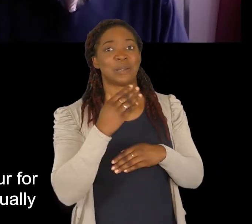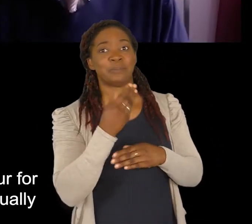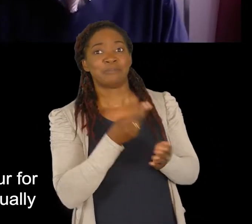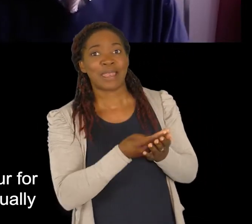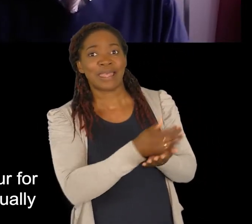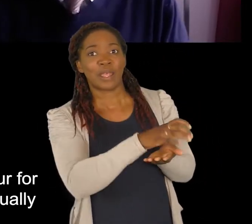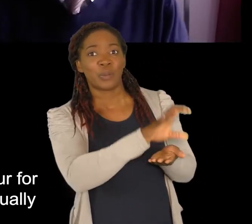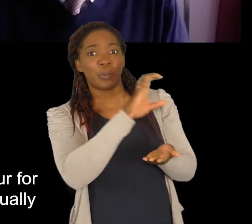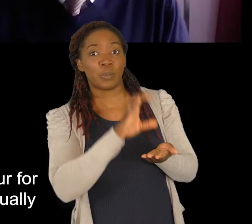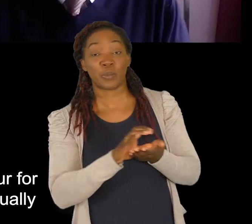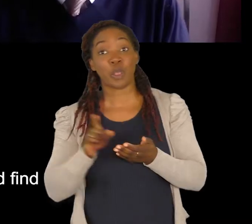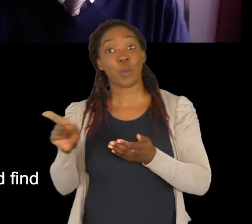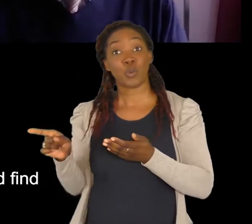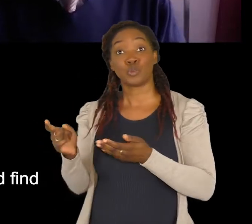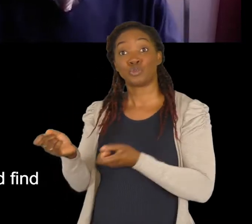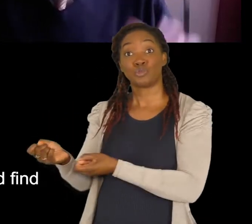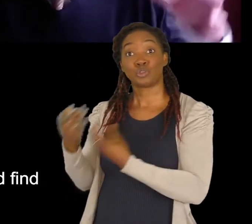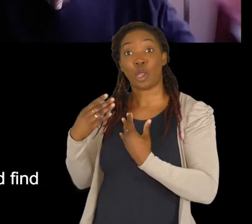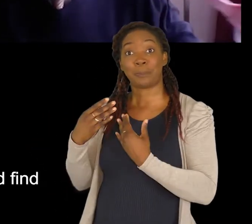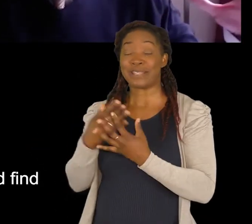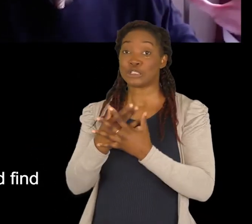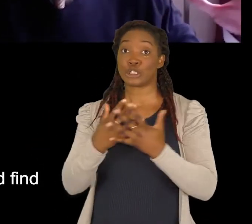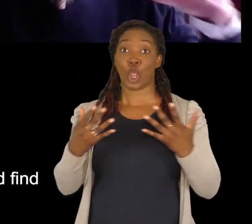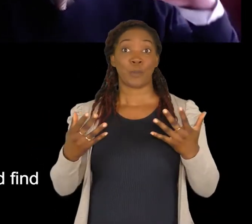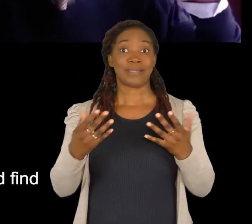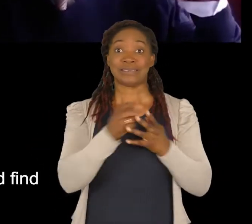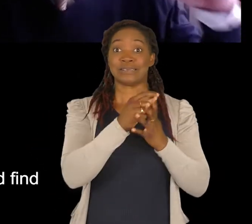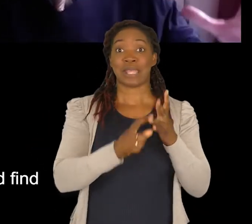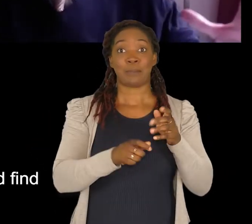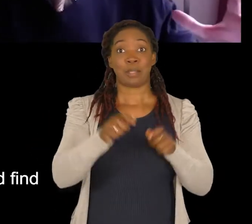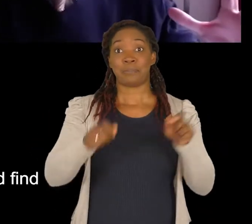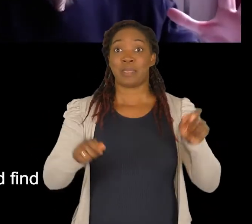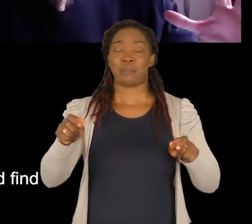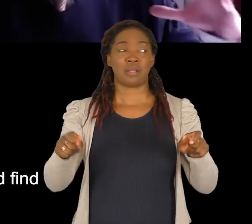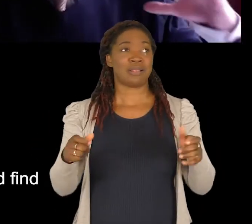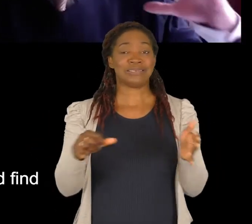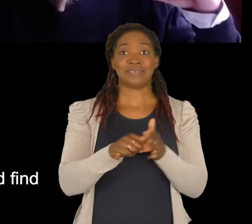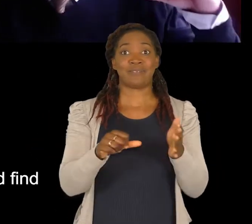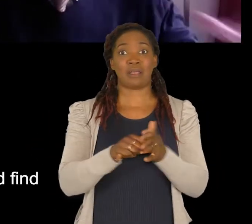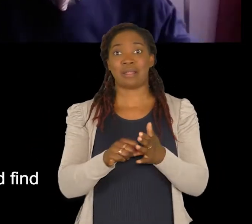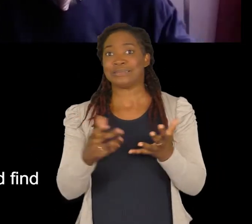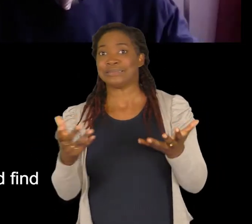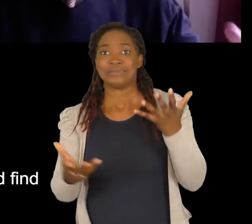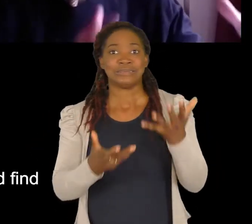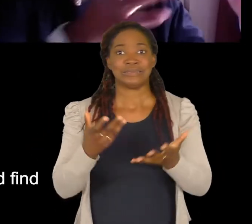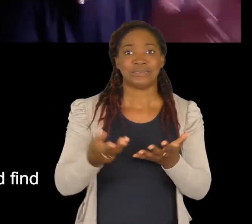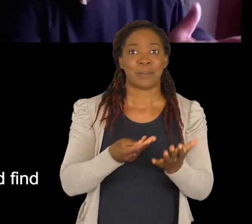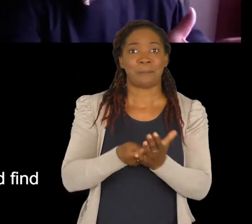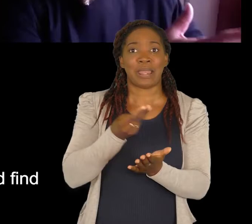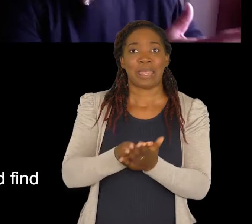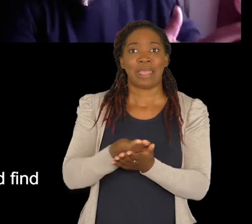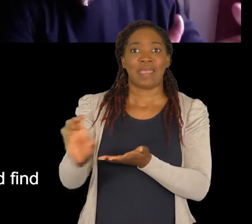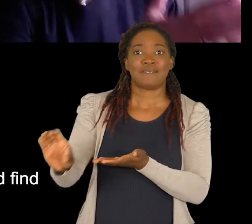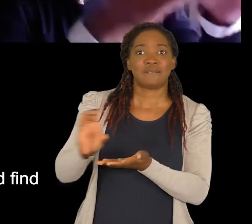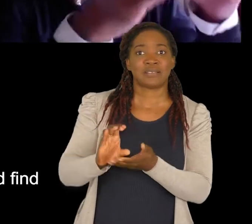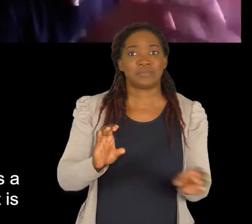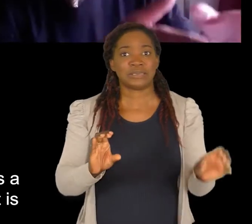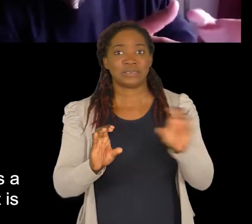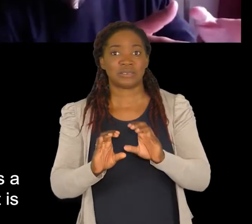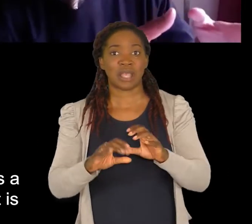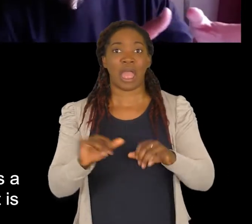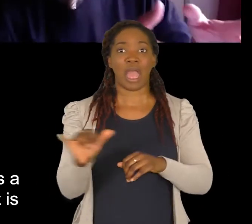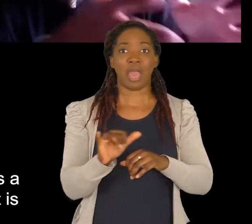Rosa. And he was the one that actually told me that so many people that are disabled find it difficult to raise investment. It's